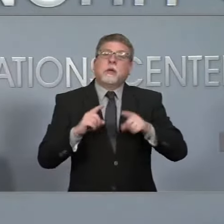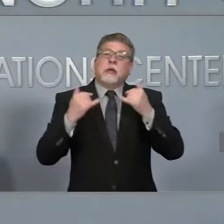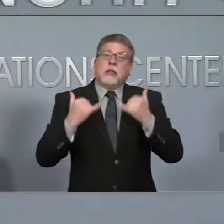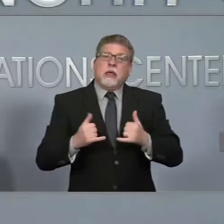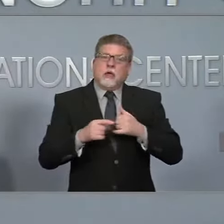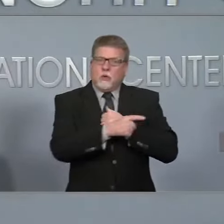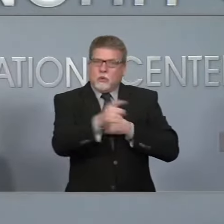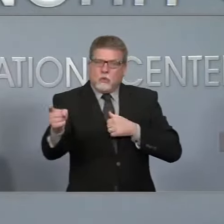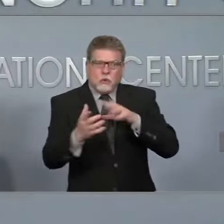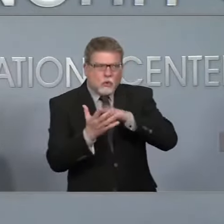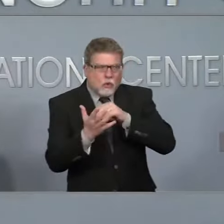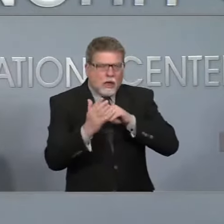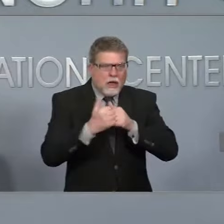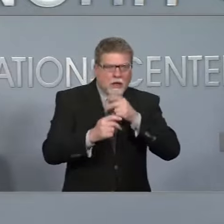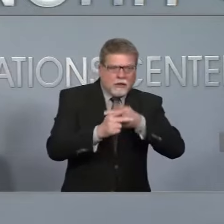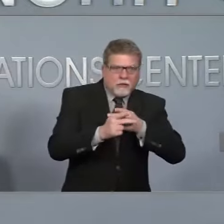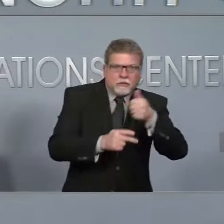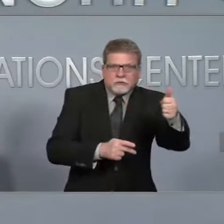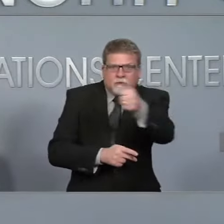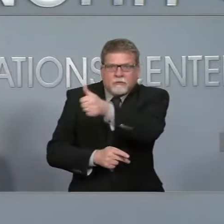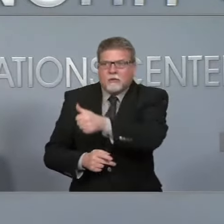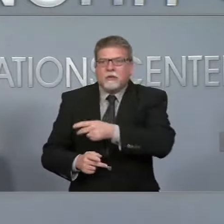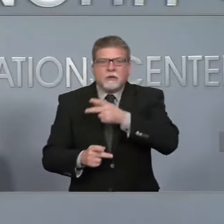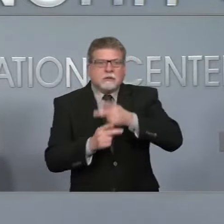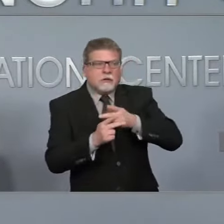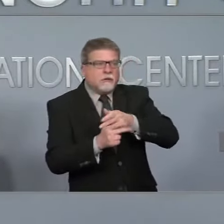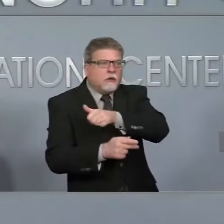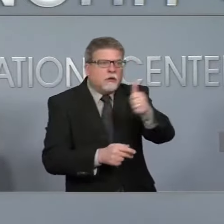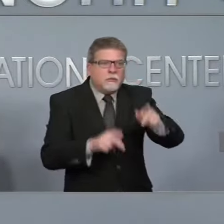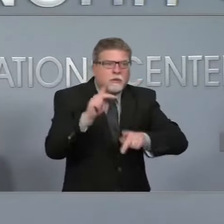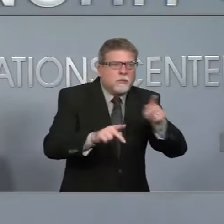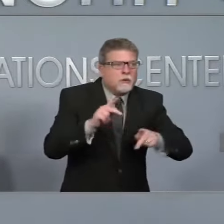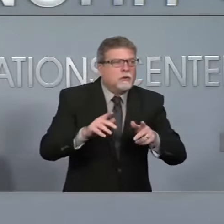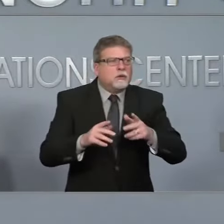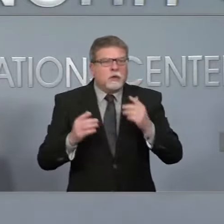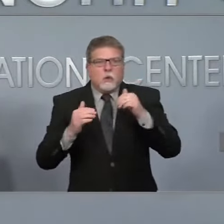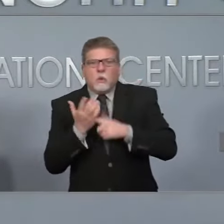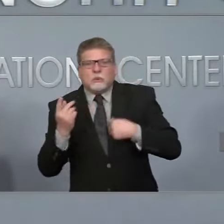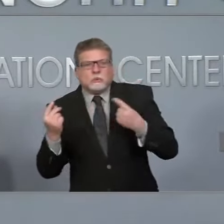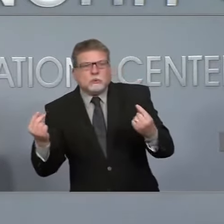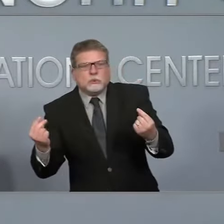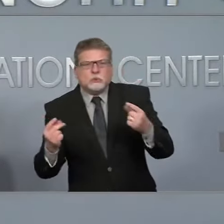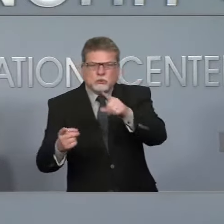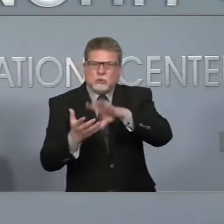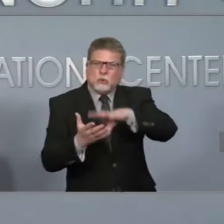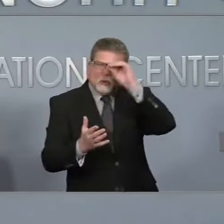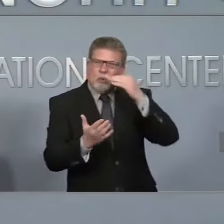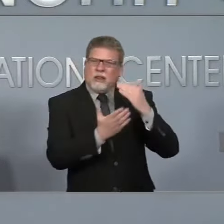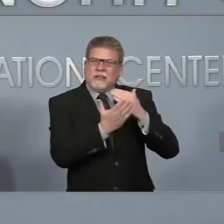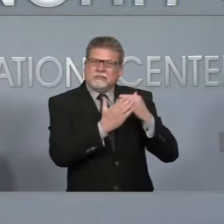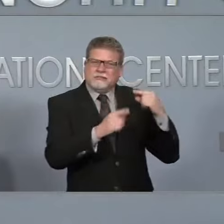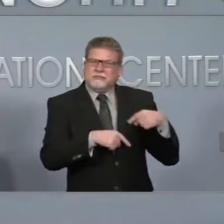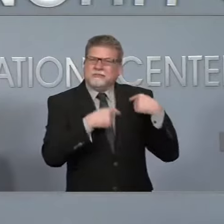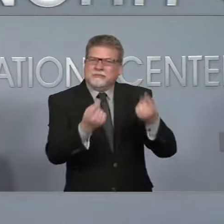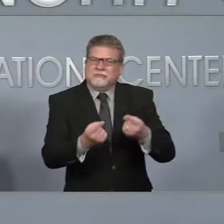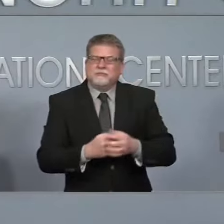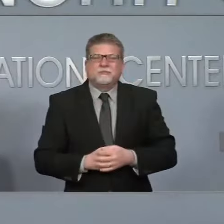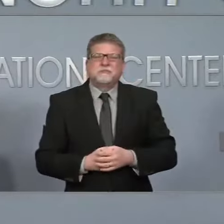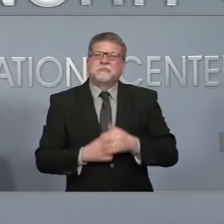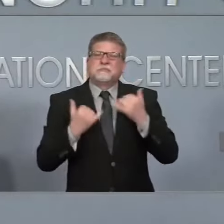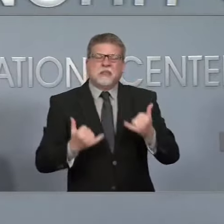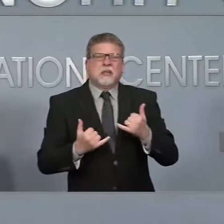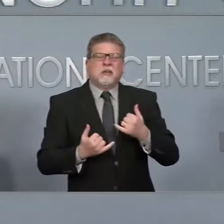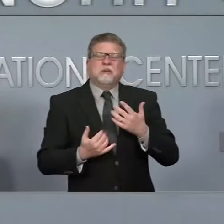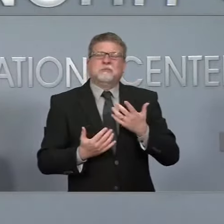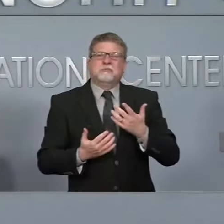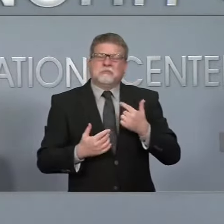themselves. As a result of all these factors, I encourage schools and local governments to